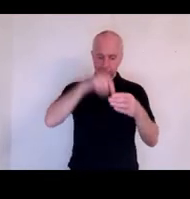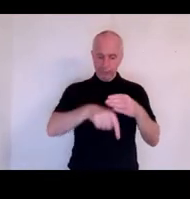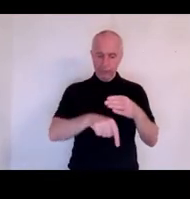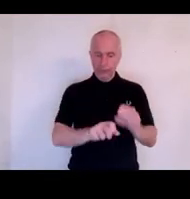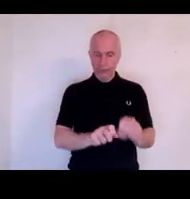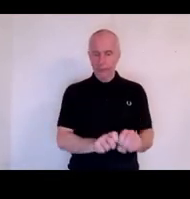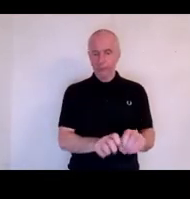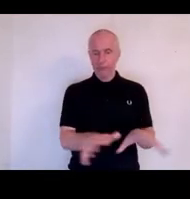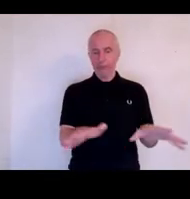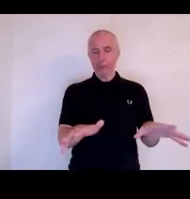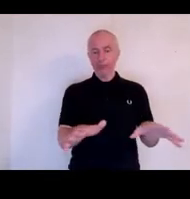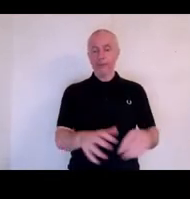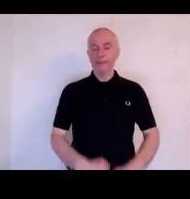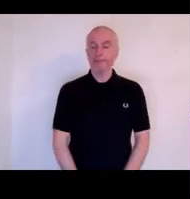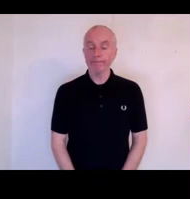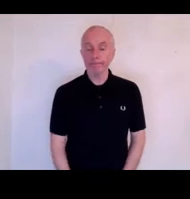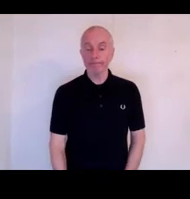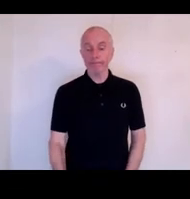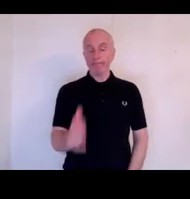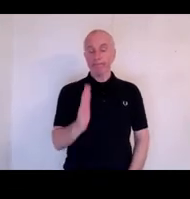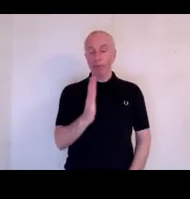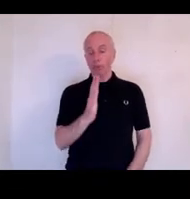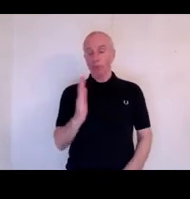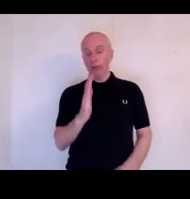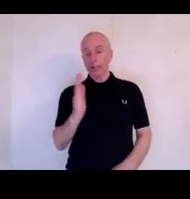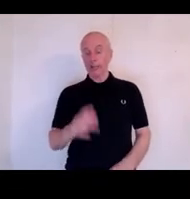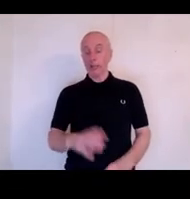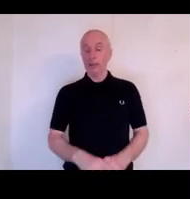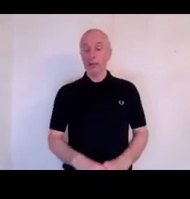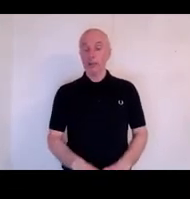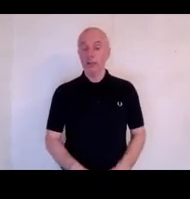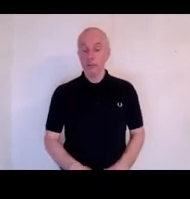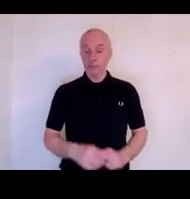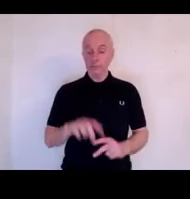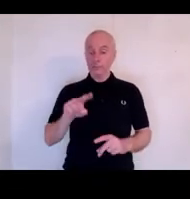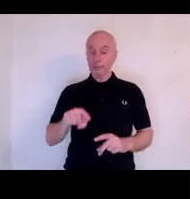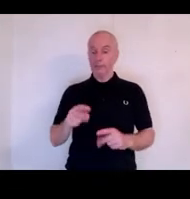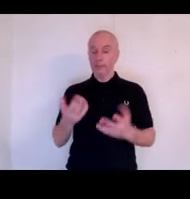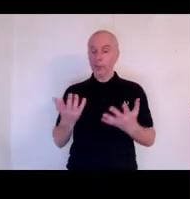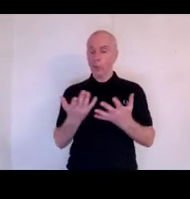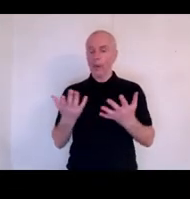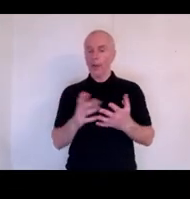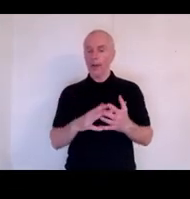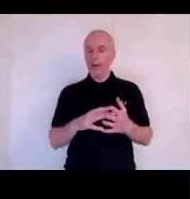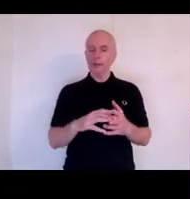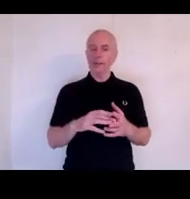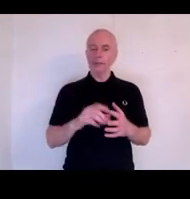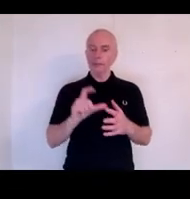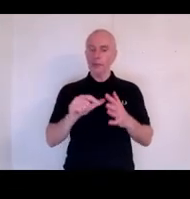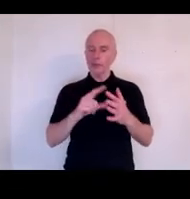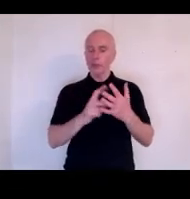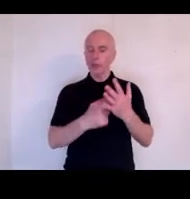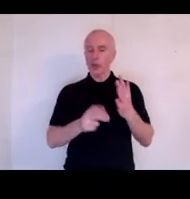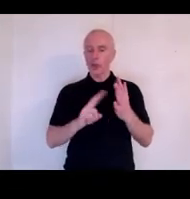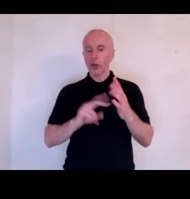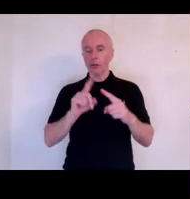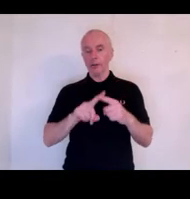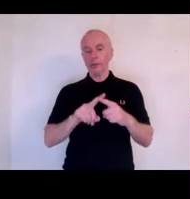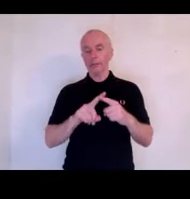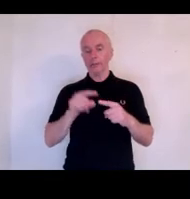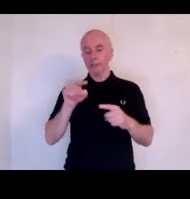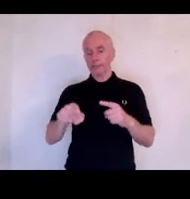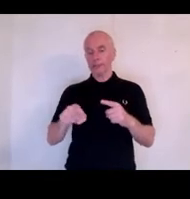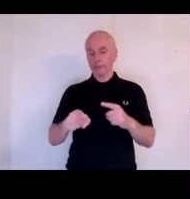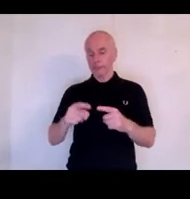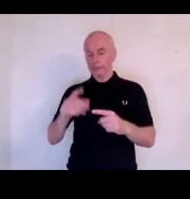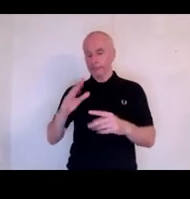In the experiment on the right, this is an experiment that actually is performed out at the CERN facility and something that a